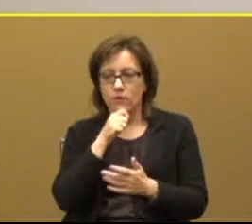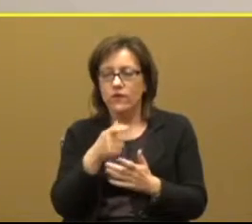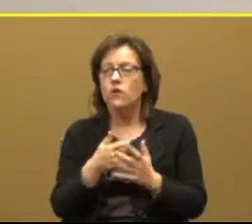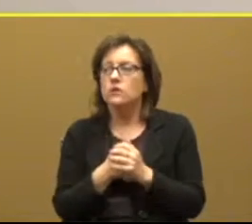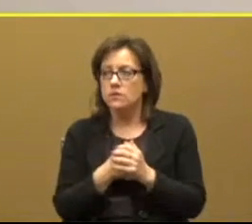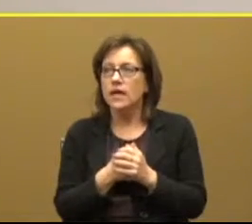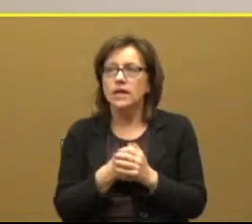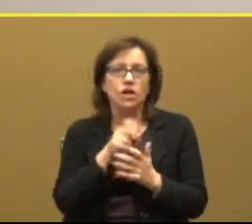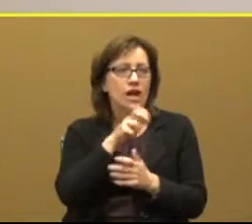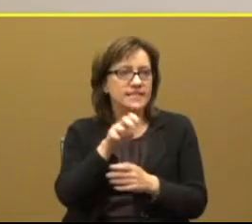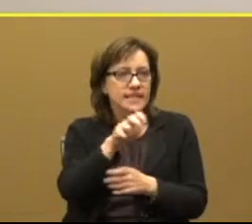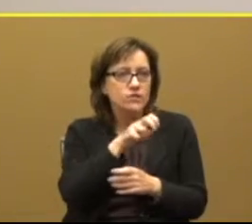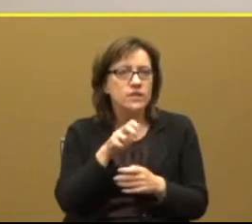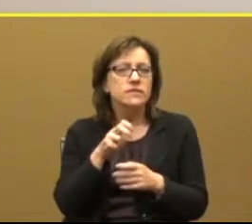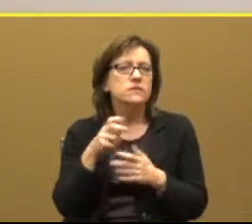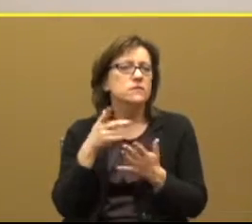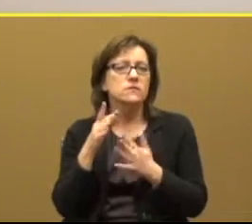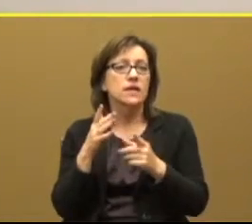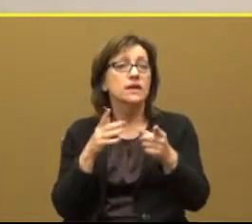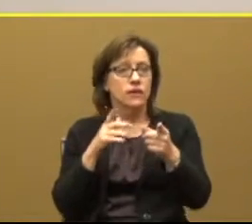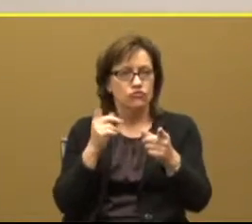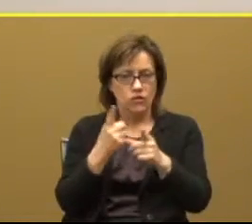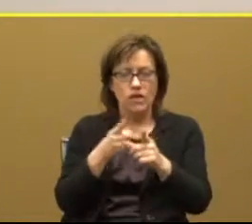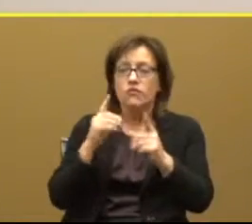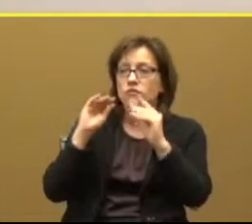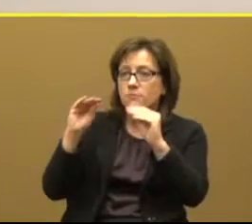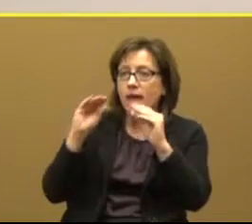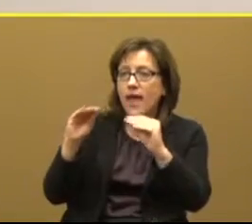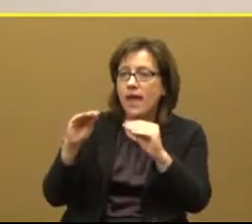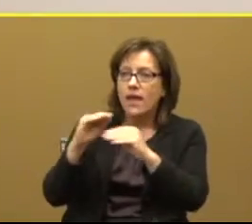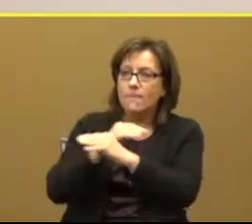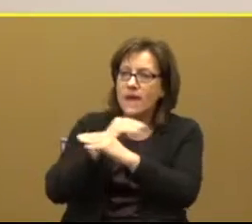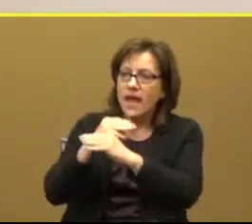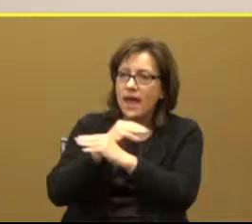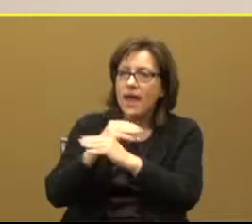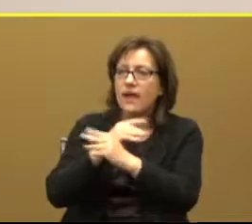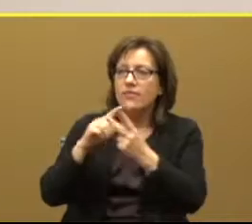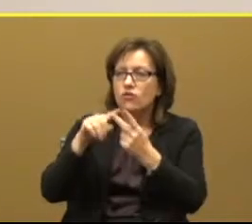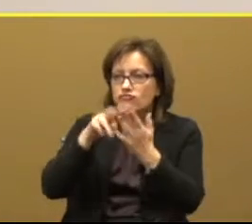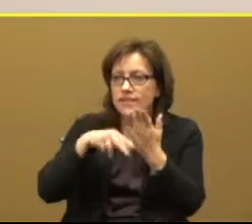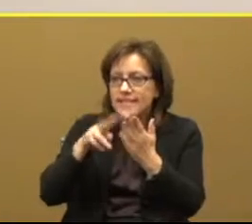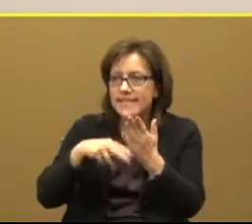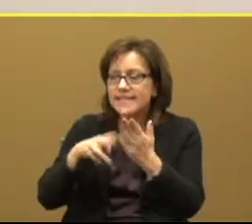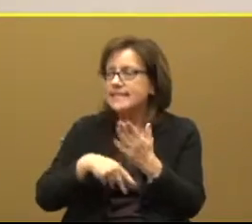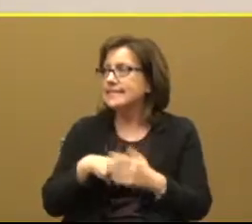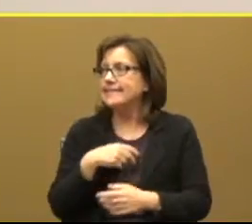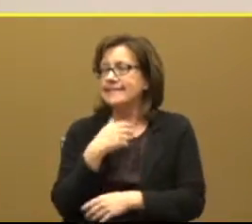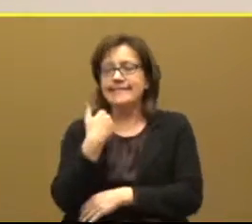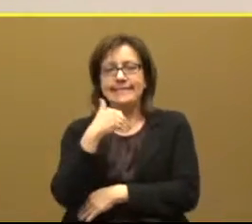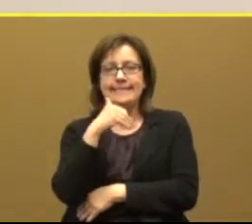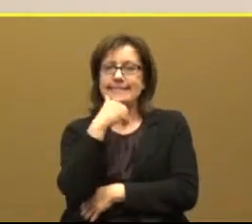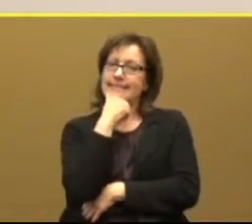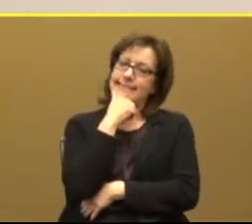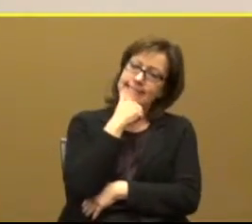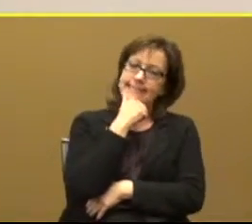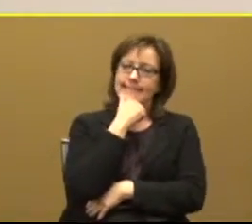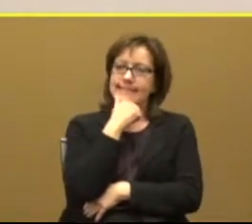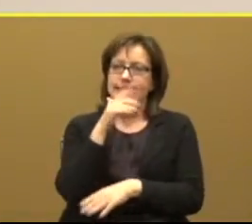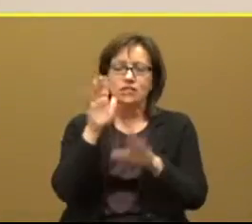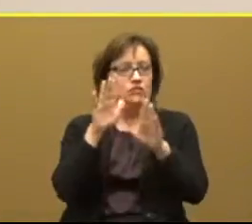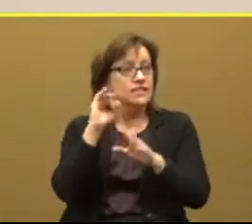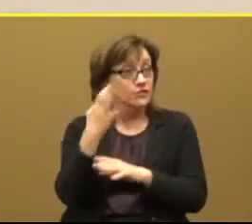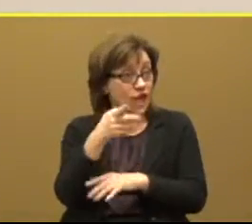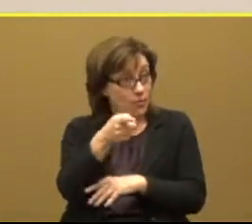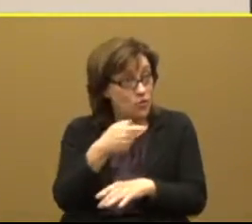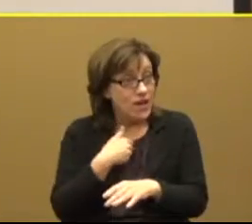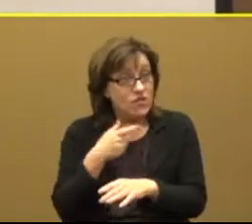autism classroom. Like Does math it, instruction, reading instruction. oh boy, that's a great job you have. Your